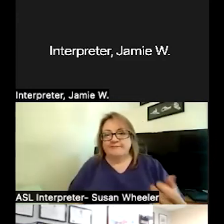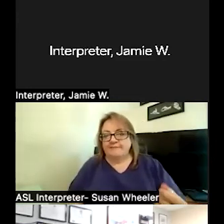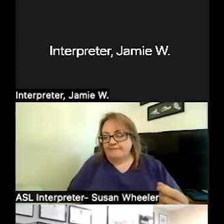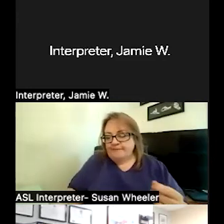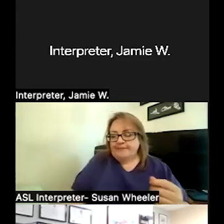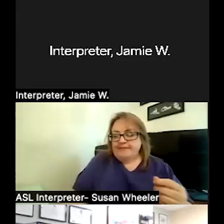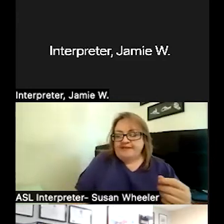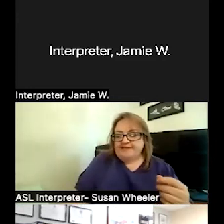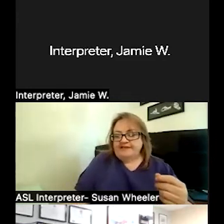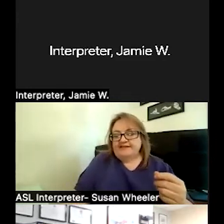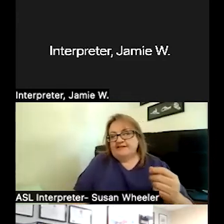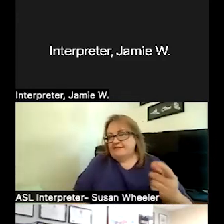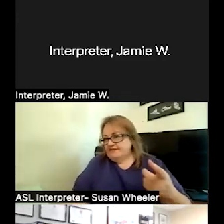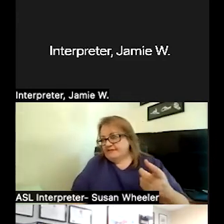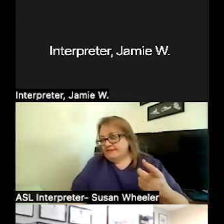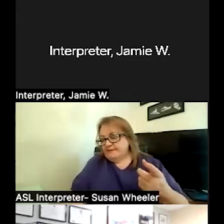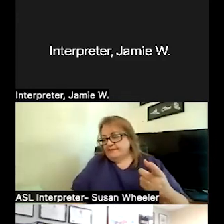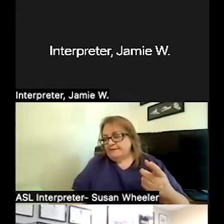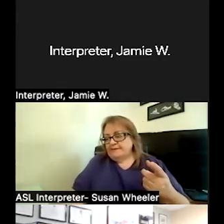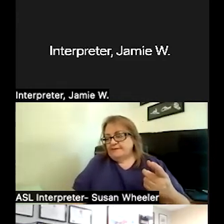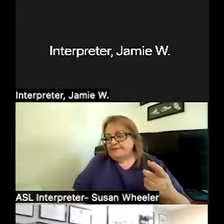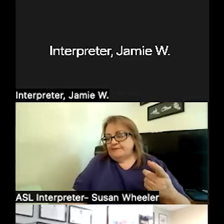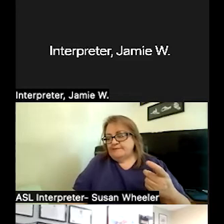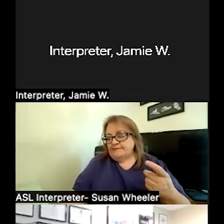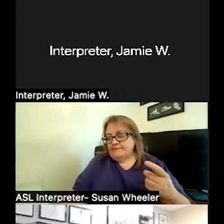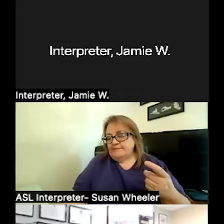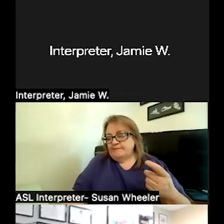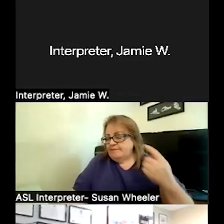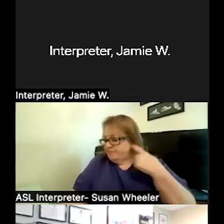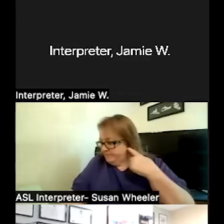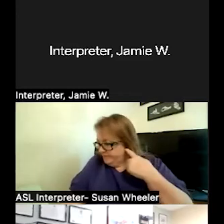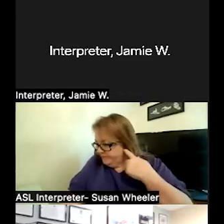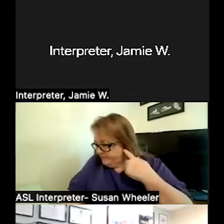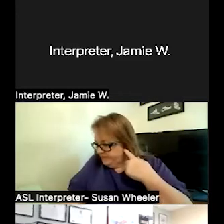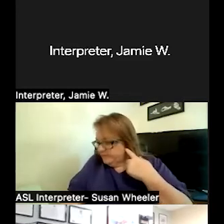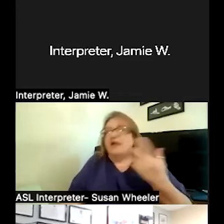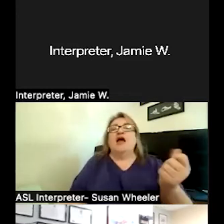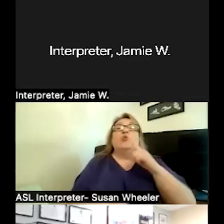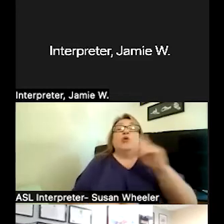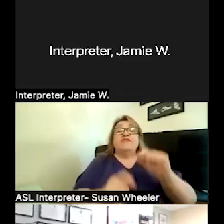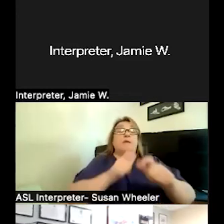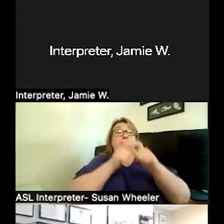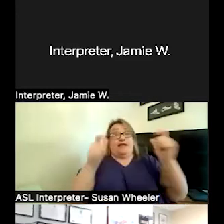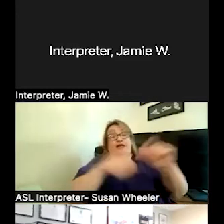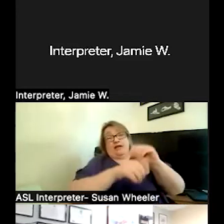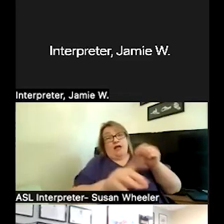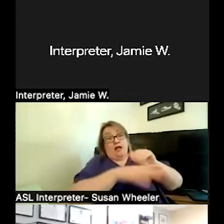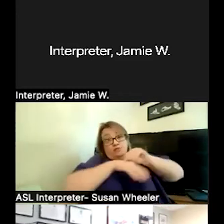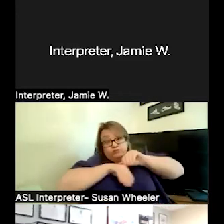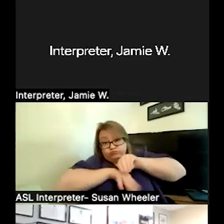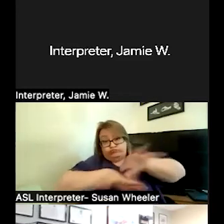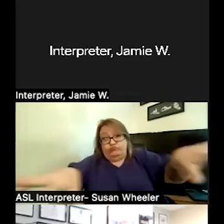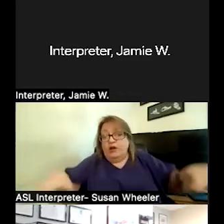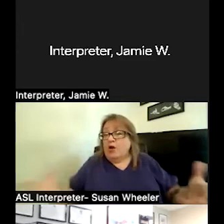and restrictions of these immigrants are going to have a massive impact on not only the healthcare